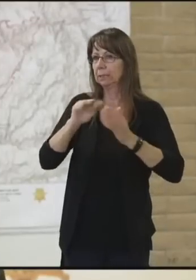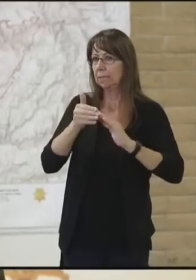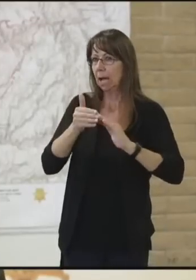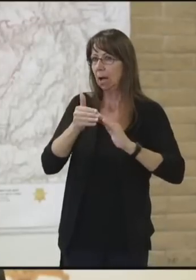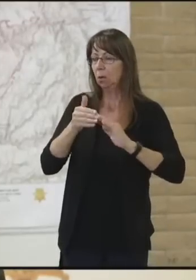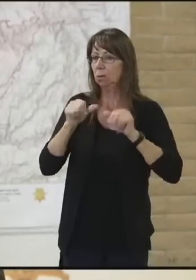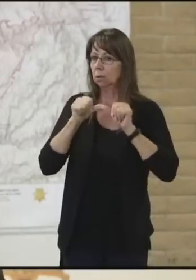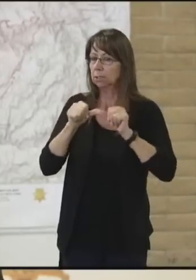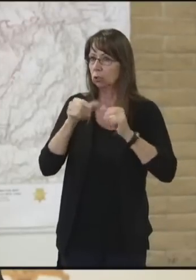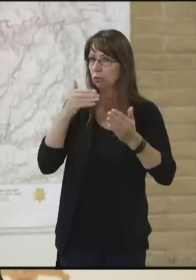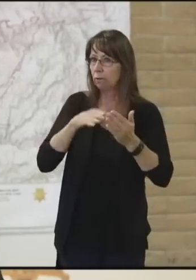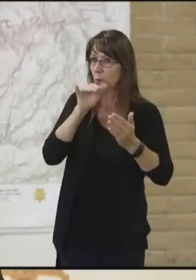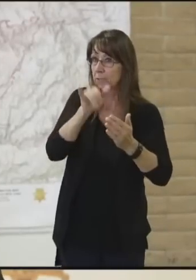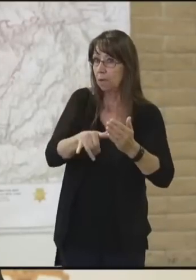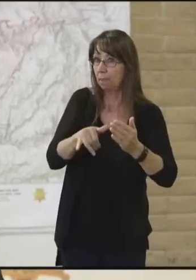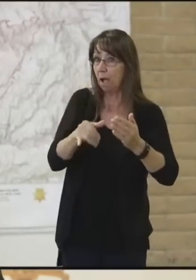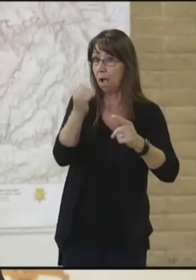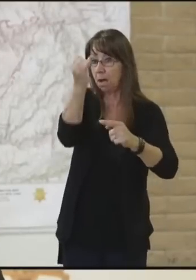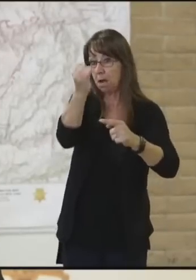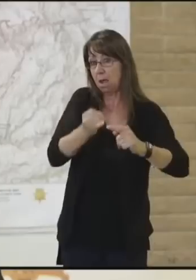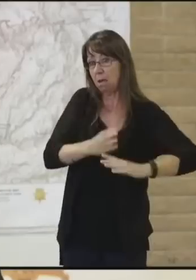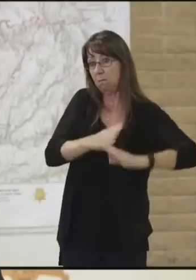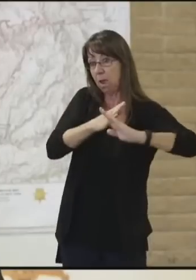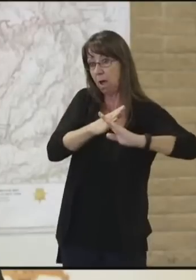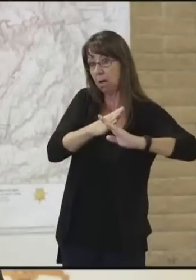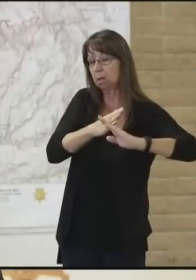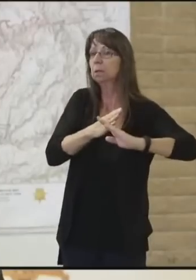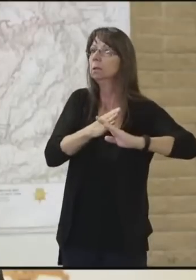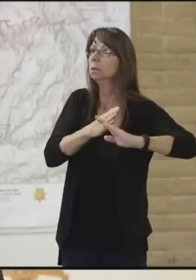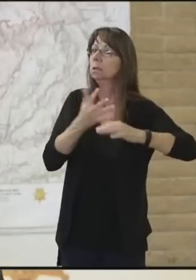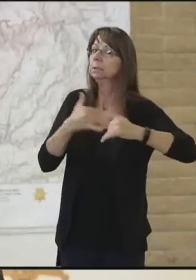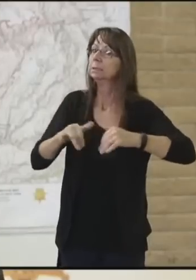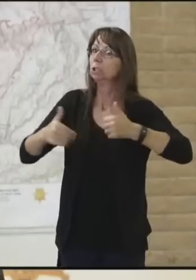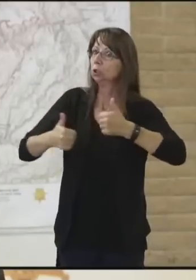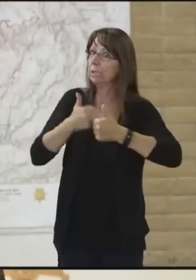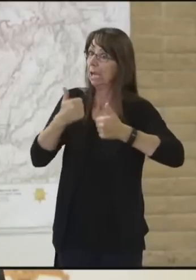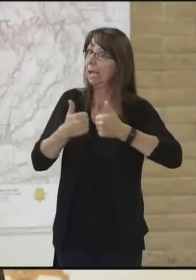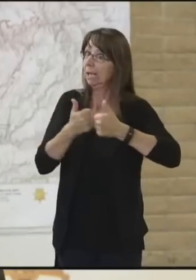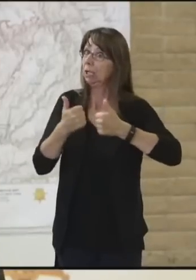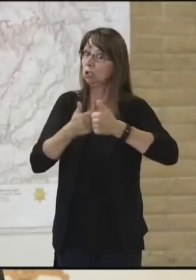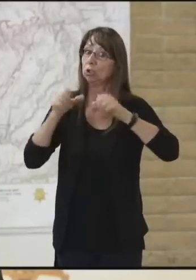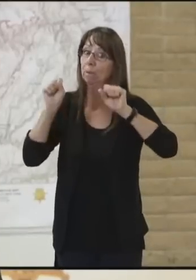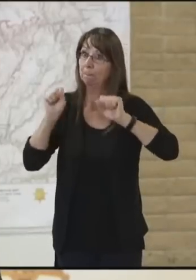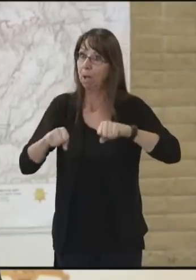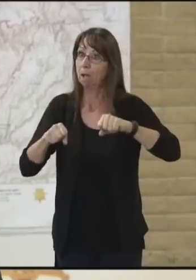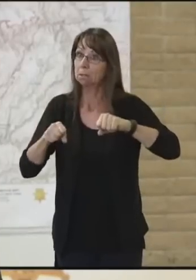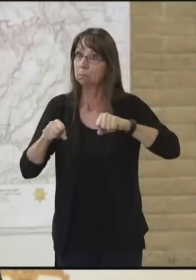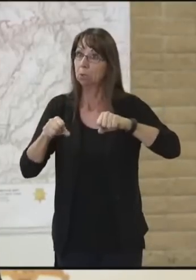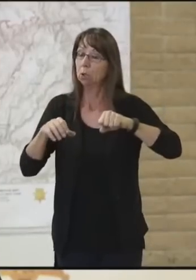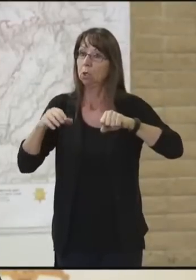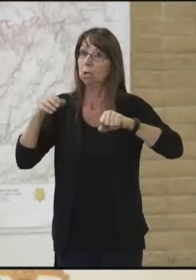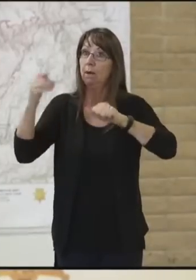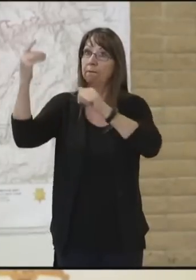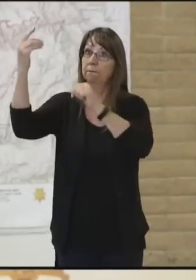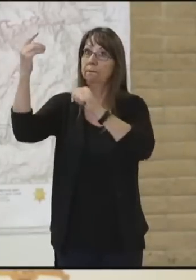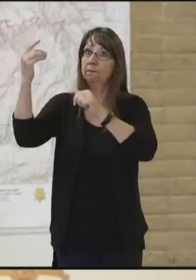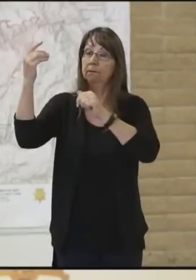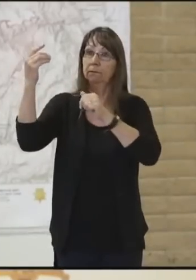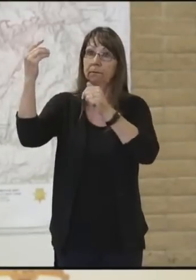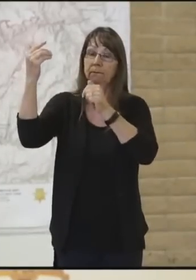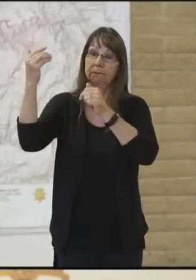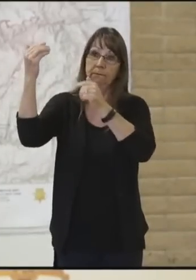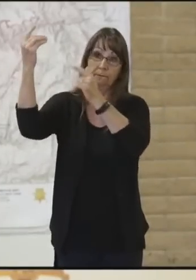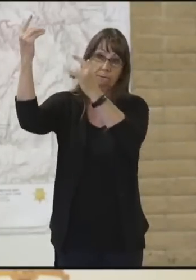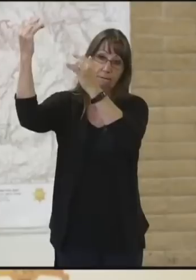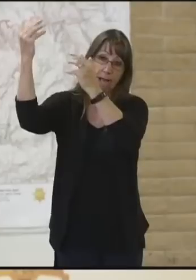because until that is done, we are not out of danger of fire moving south and then wrapping around